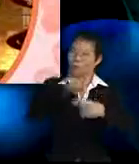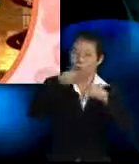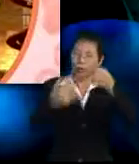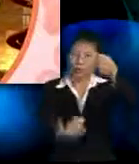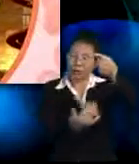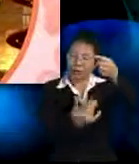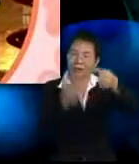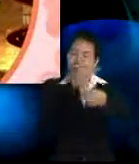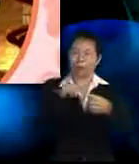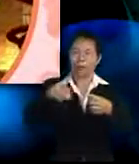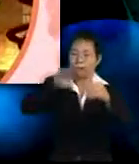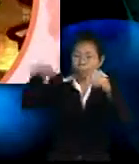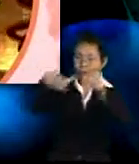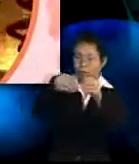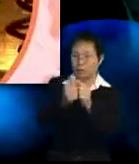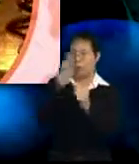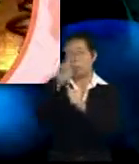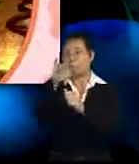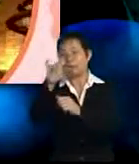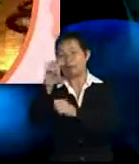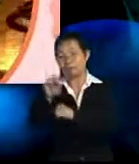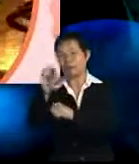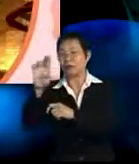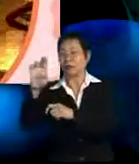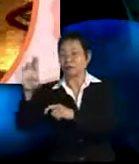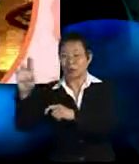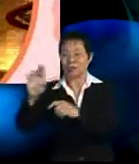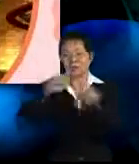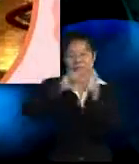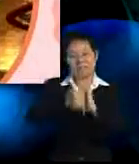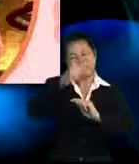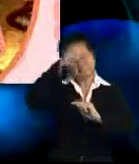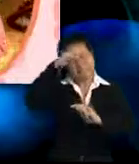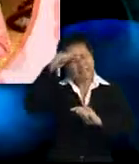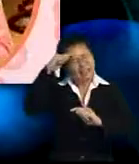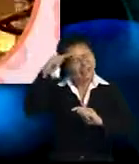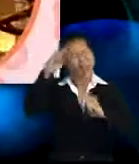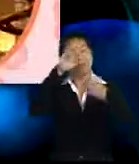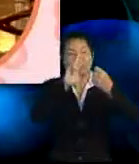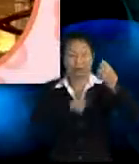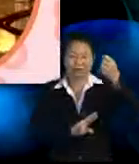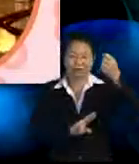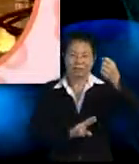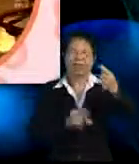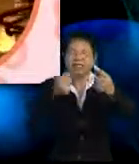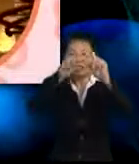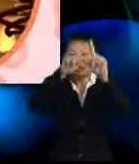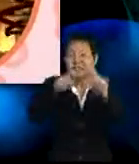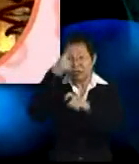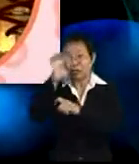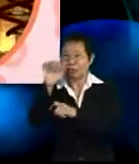heated and mixed with Millen's reagent, will turn dark red. Test for